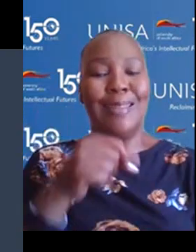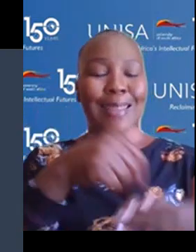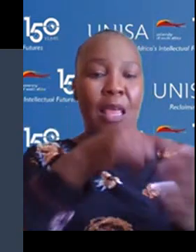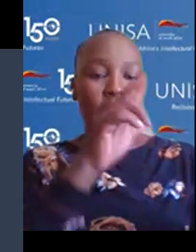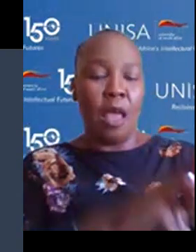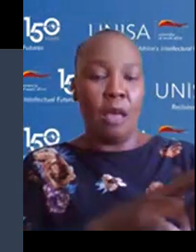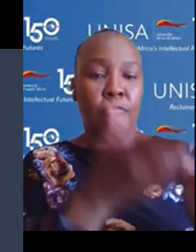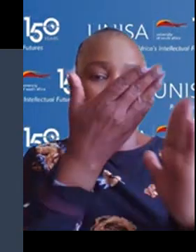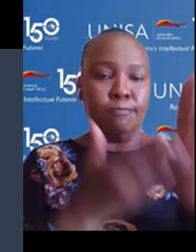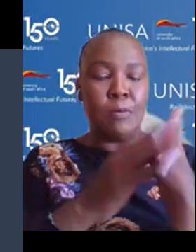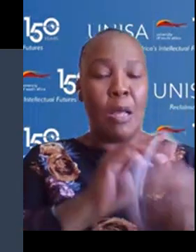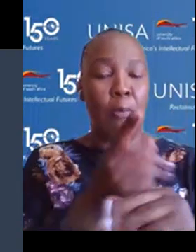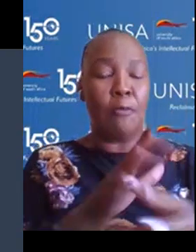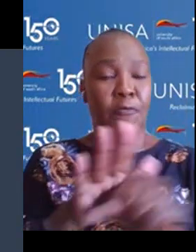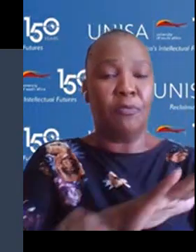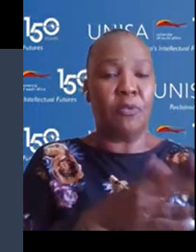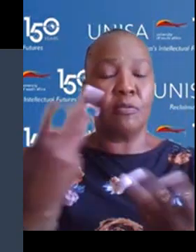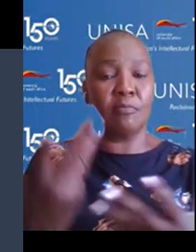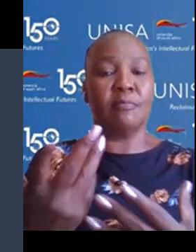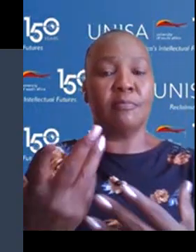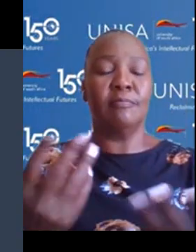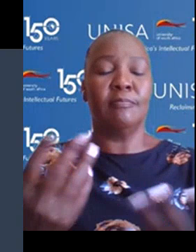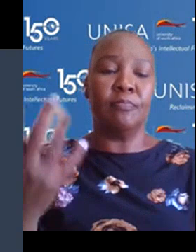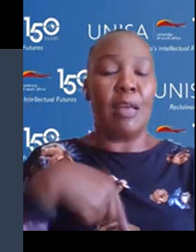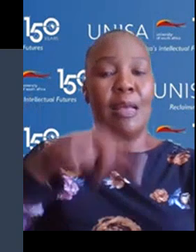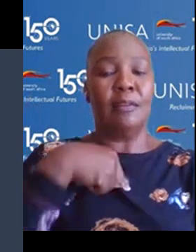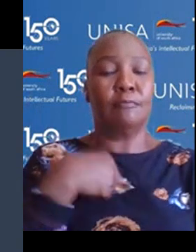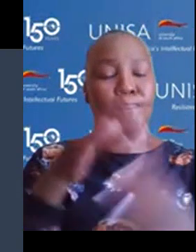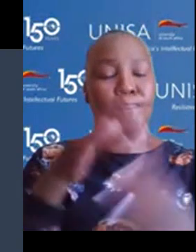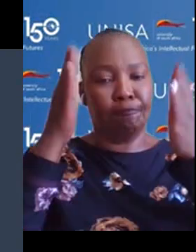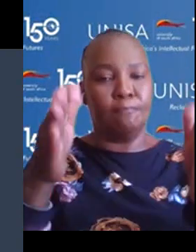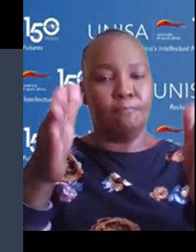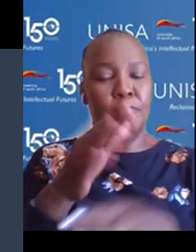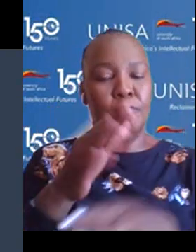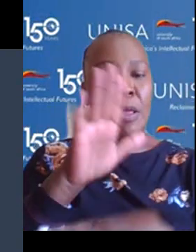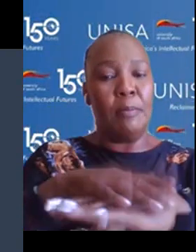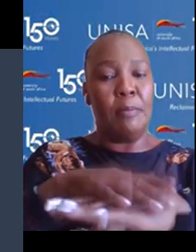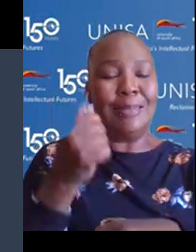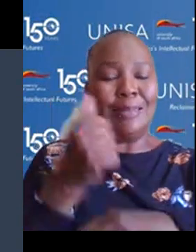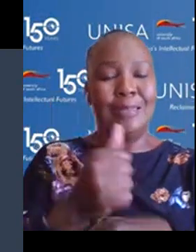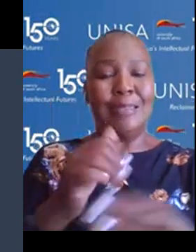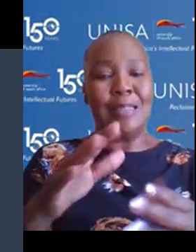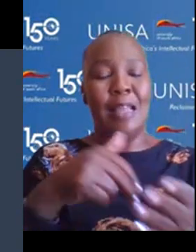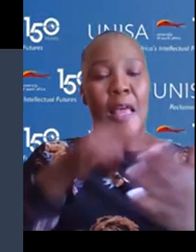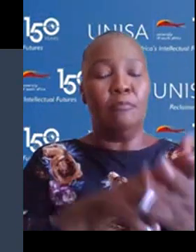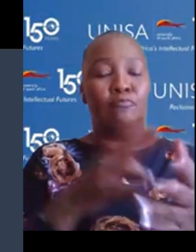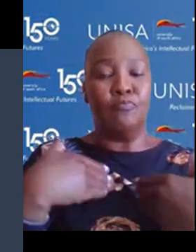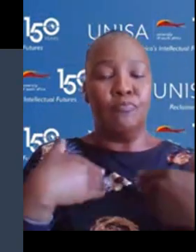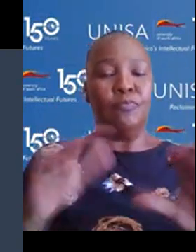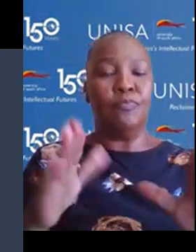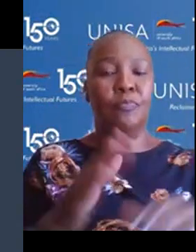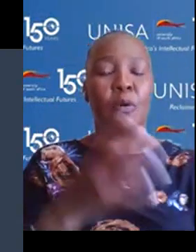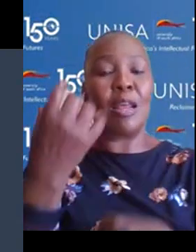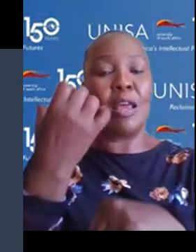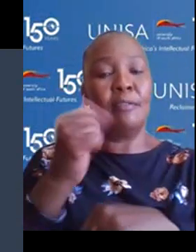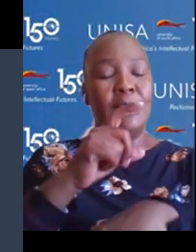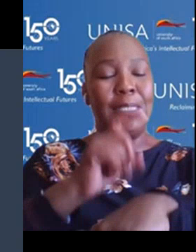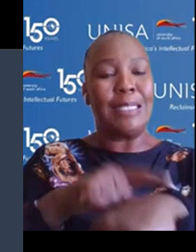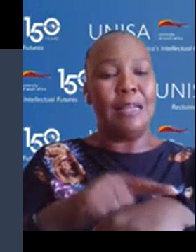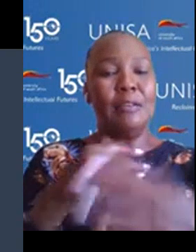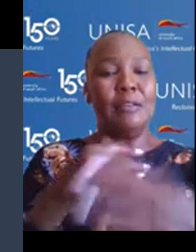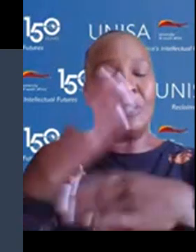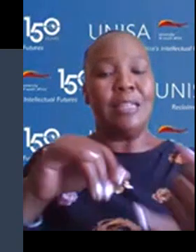very powerful. So, but for us, we will focus on the basic apps just to get you started. But please, when you have time after this course,